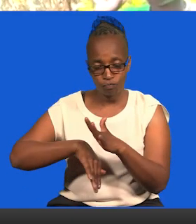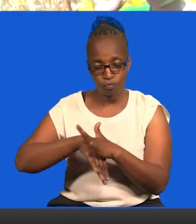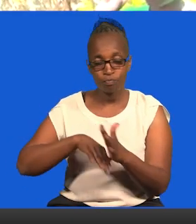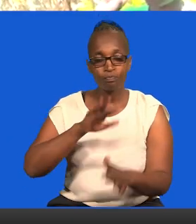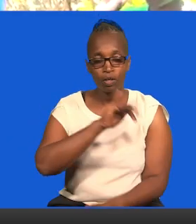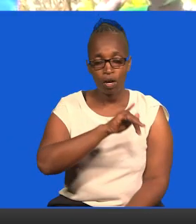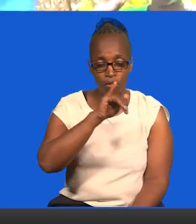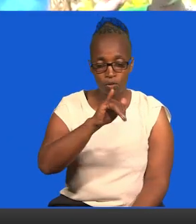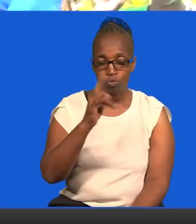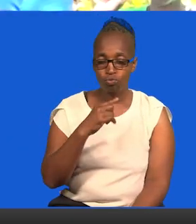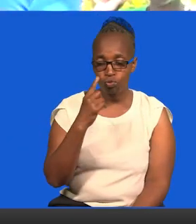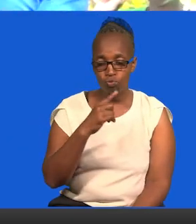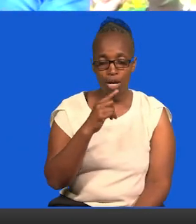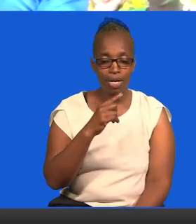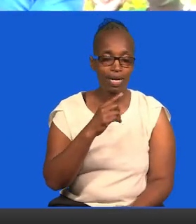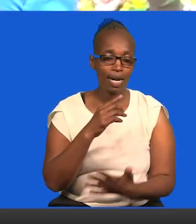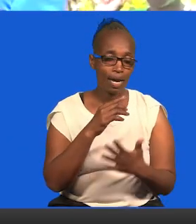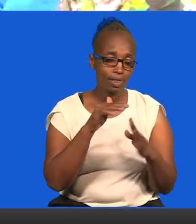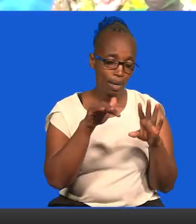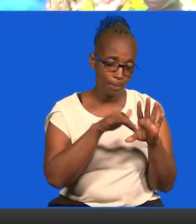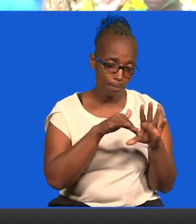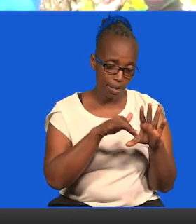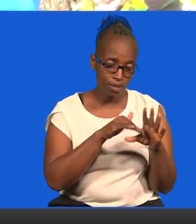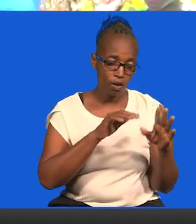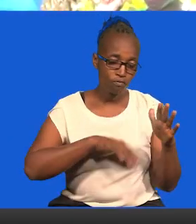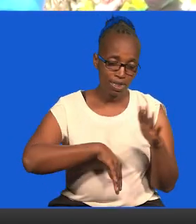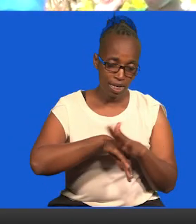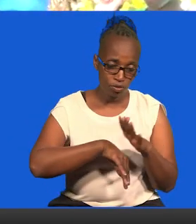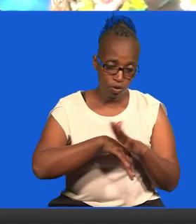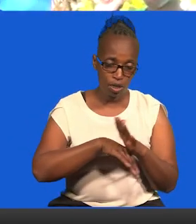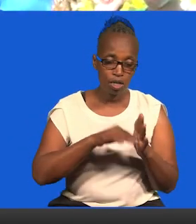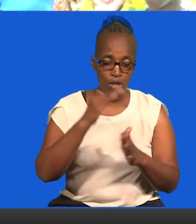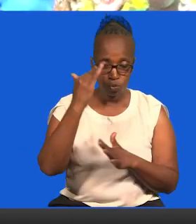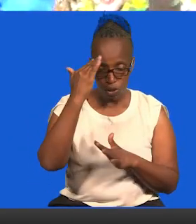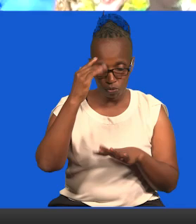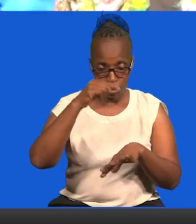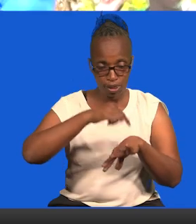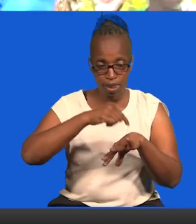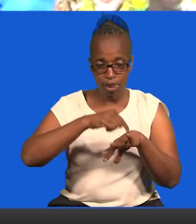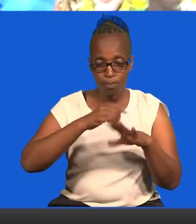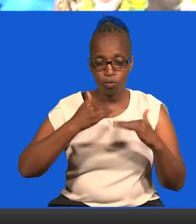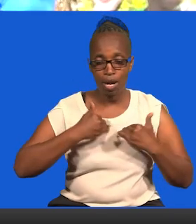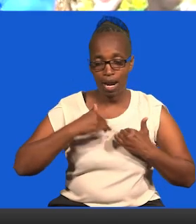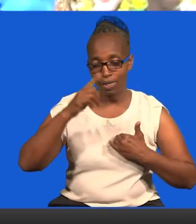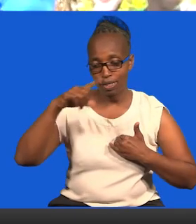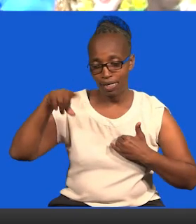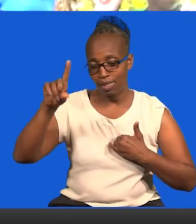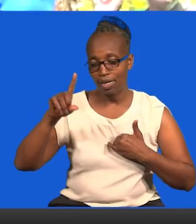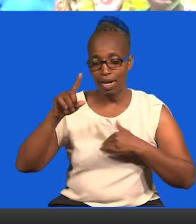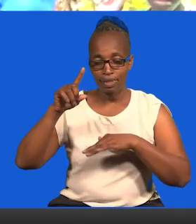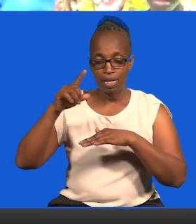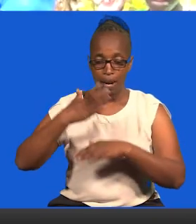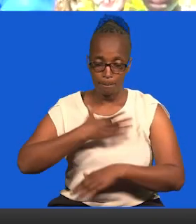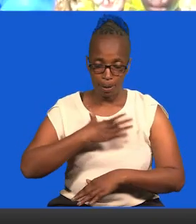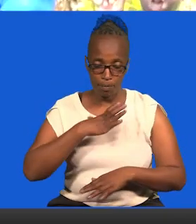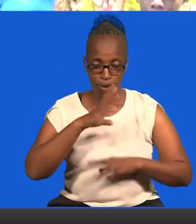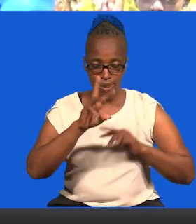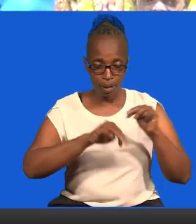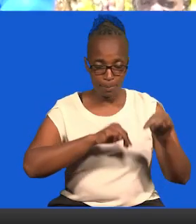And to some of us who are diehard soccer fans, we long for the day when we have got the right people